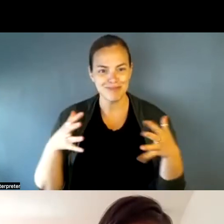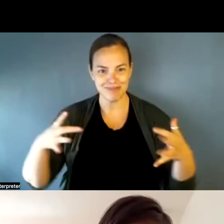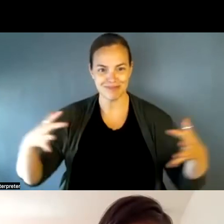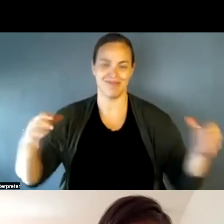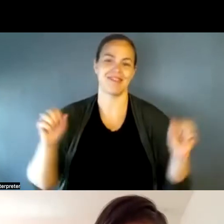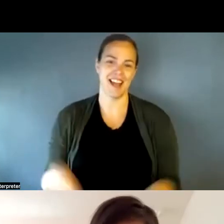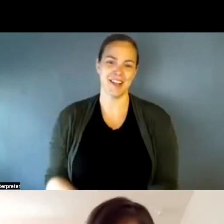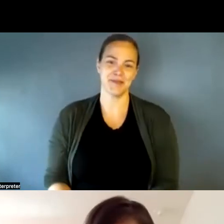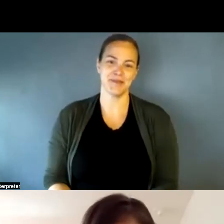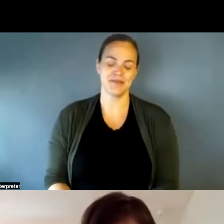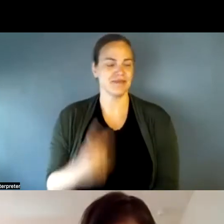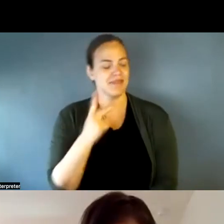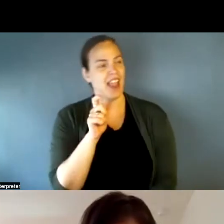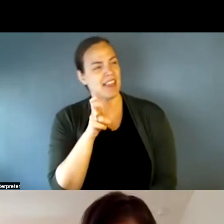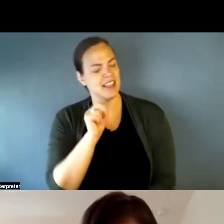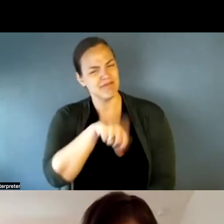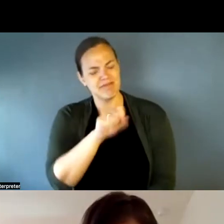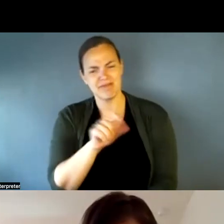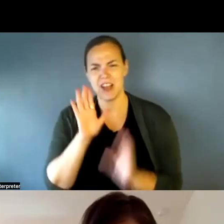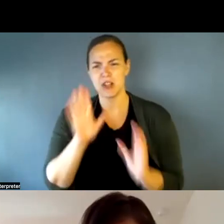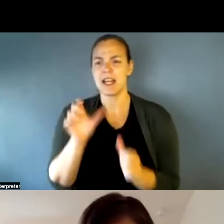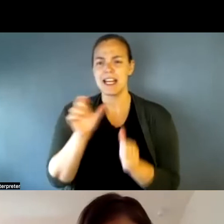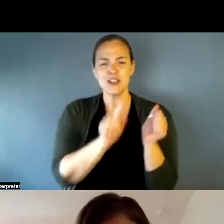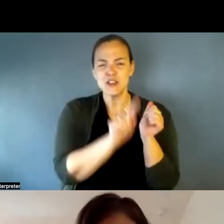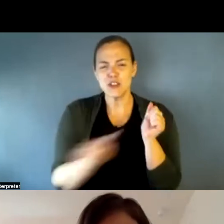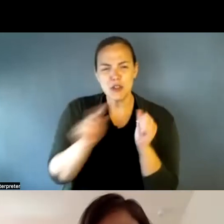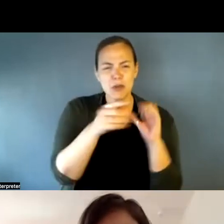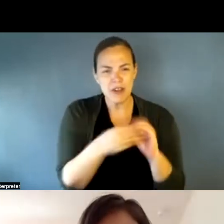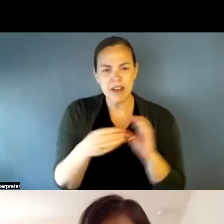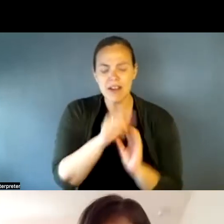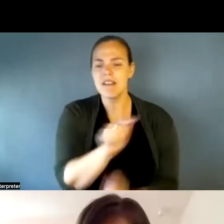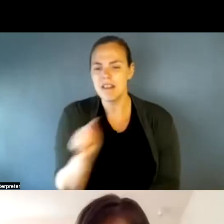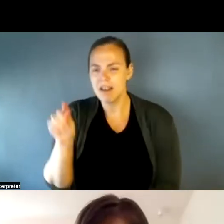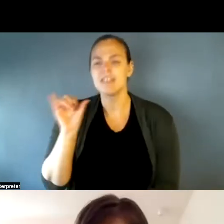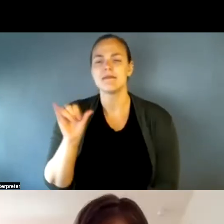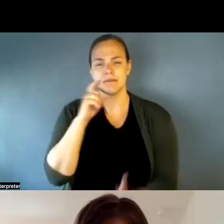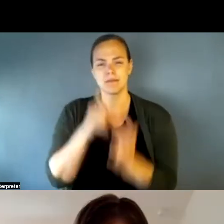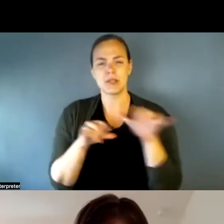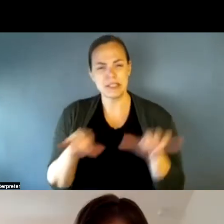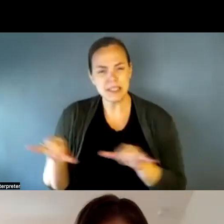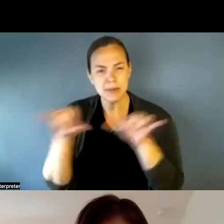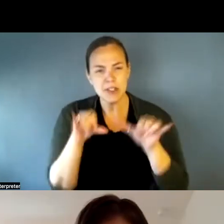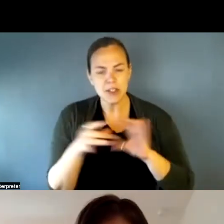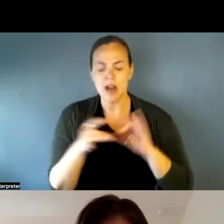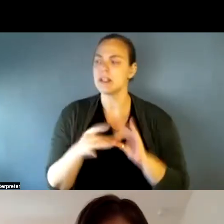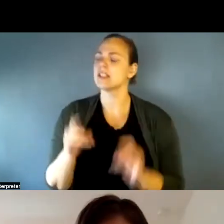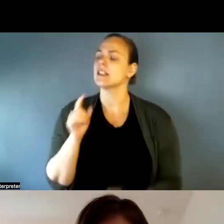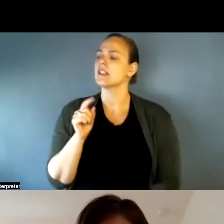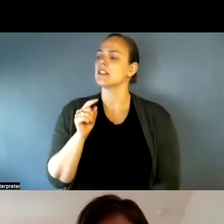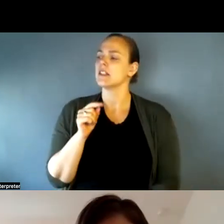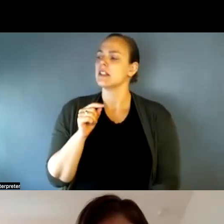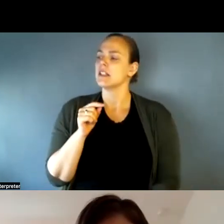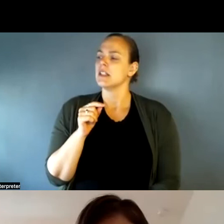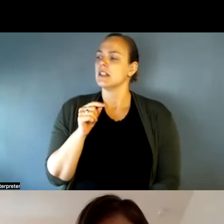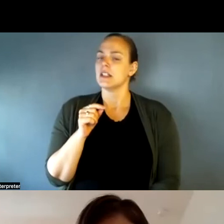great, because, and the thing that each one of you seems to be saying too is that just starting kind of really, like